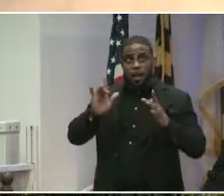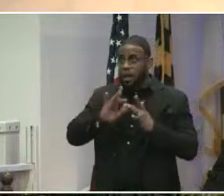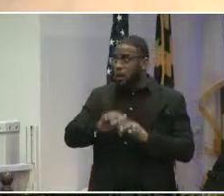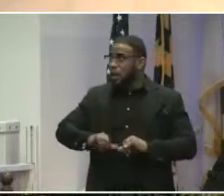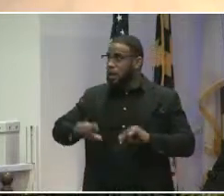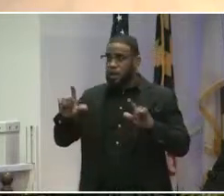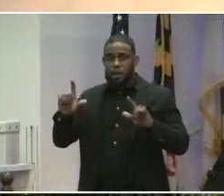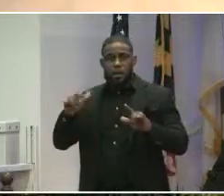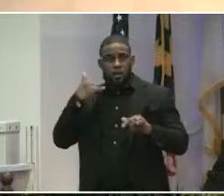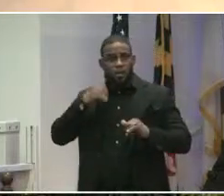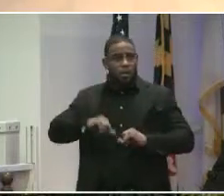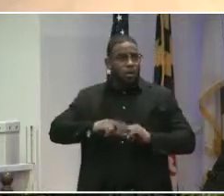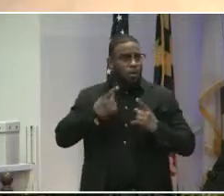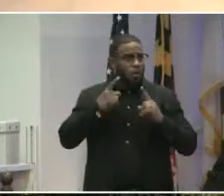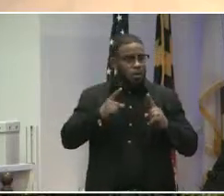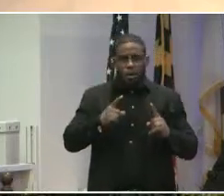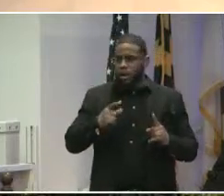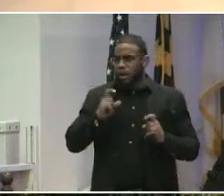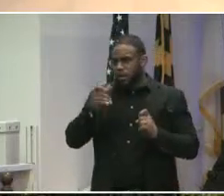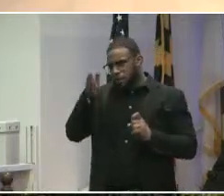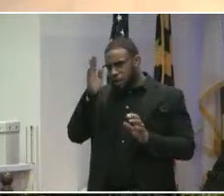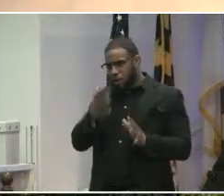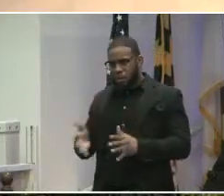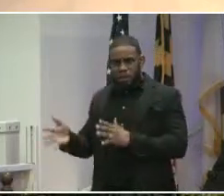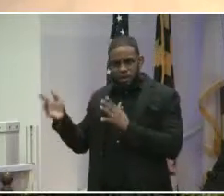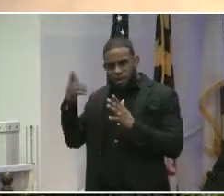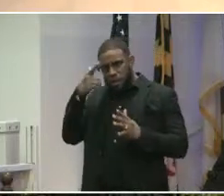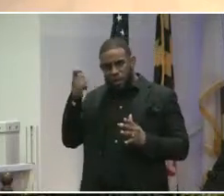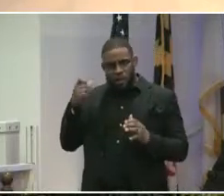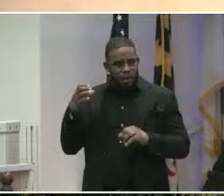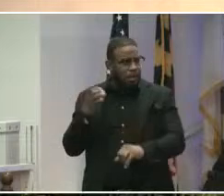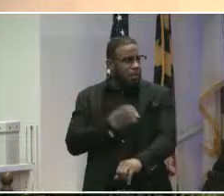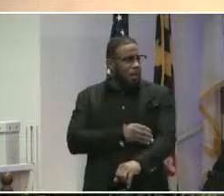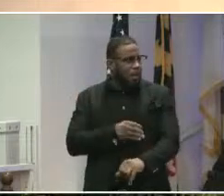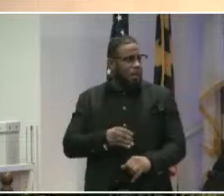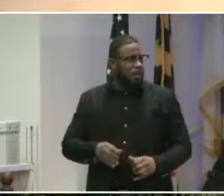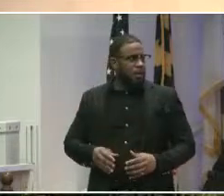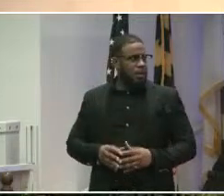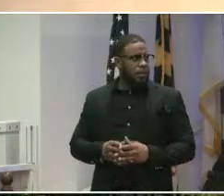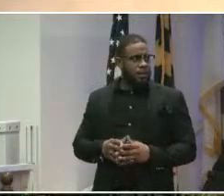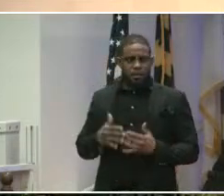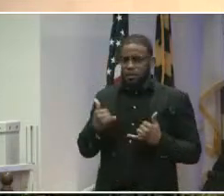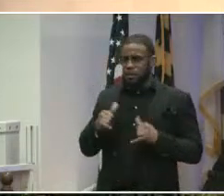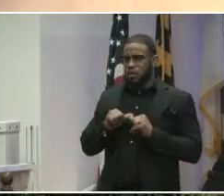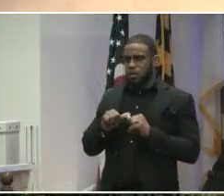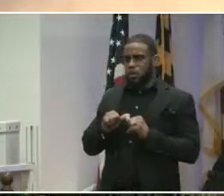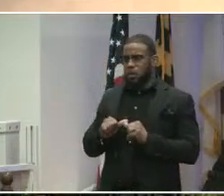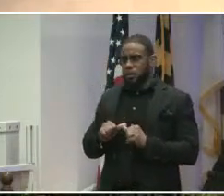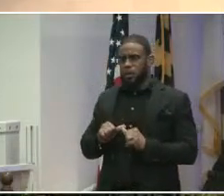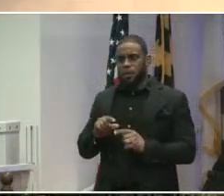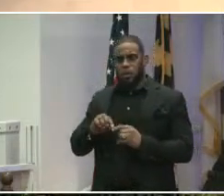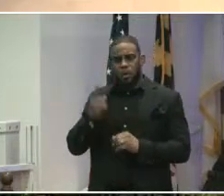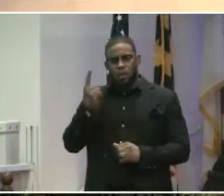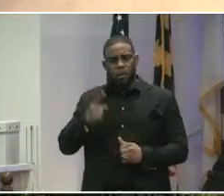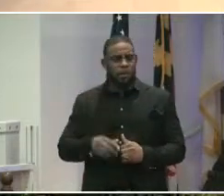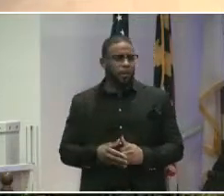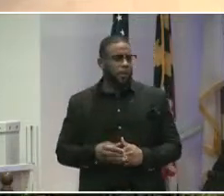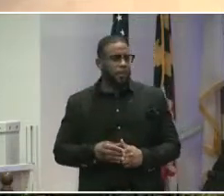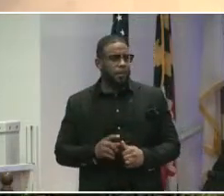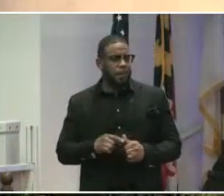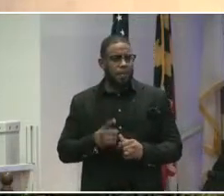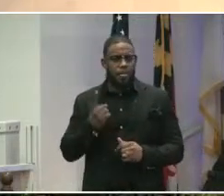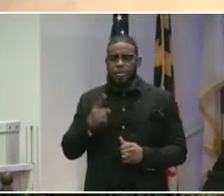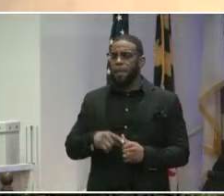internet is up. The phones are working. Give God praise, because the power, it's still going on.